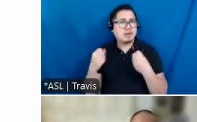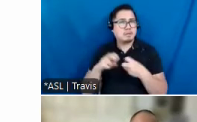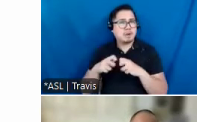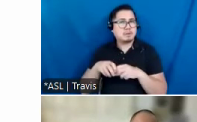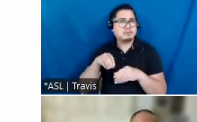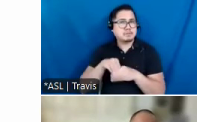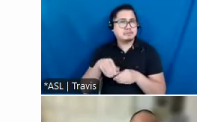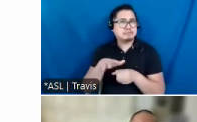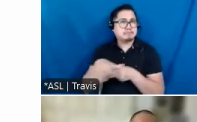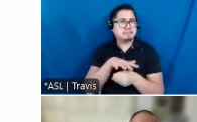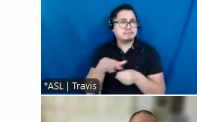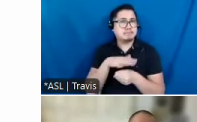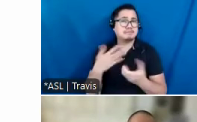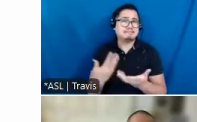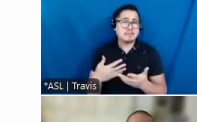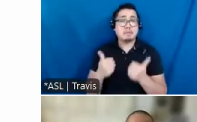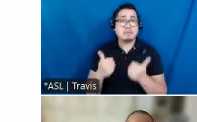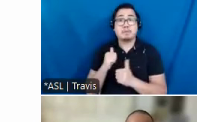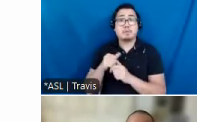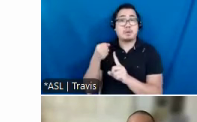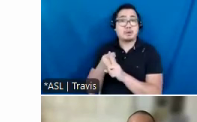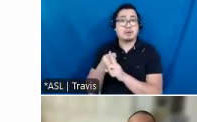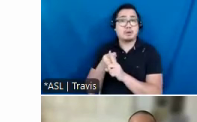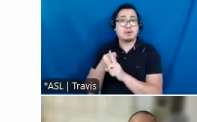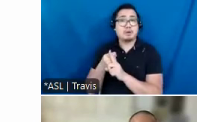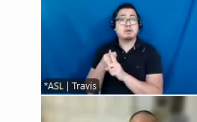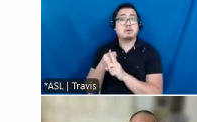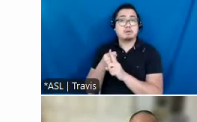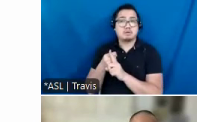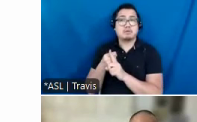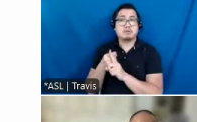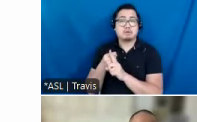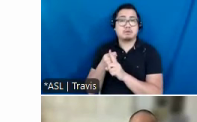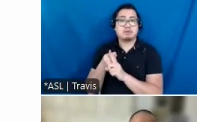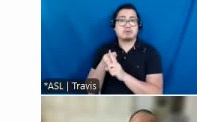communities, disproportionately impacting communities that have